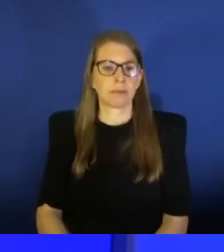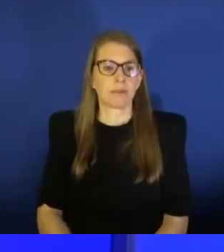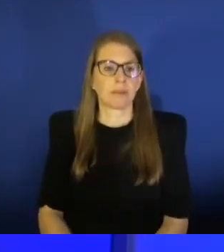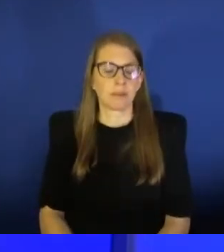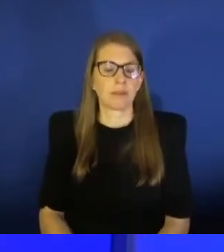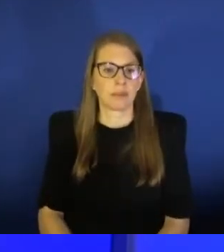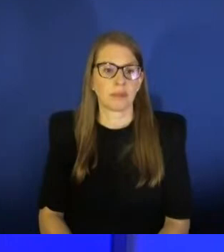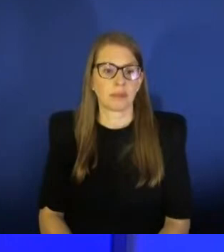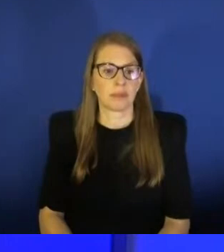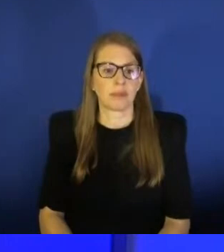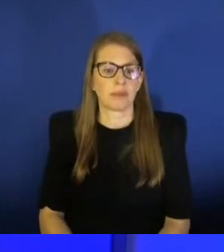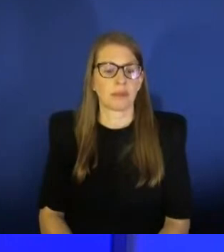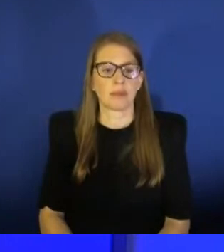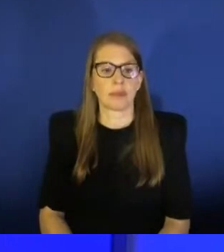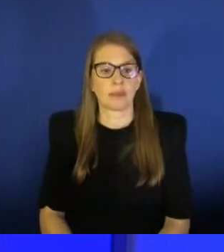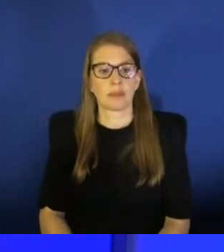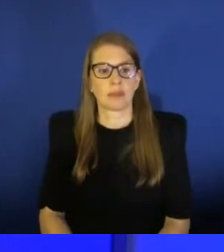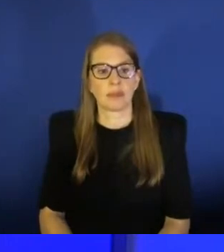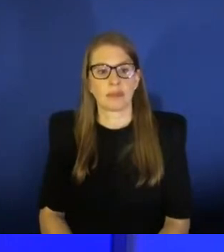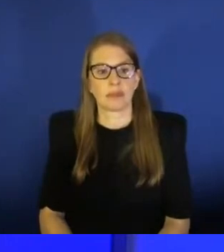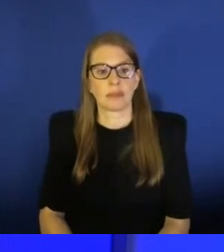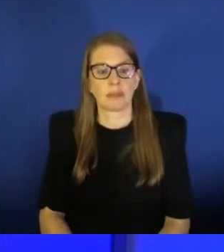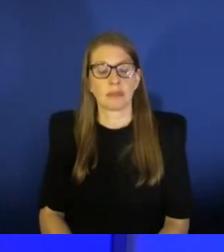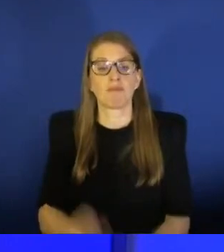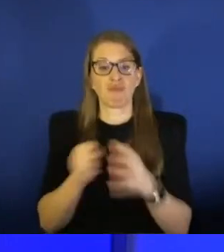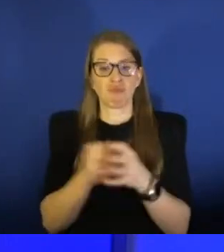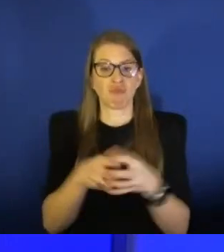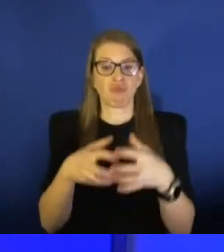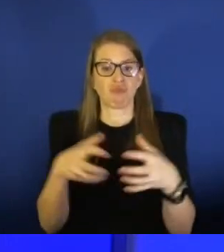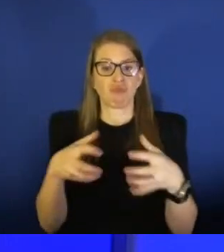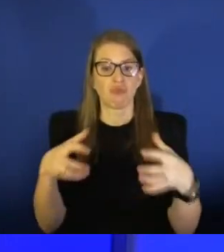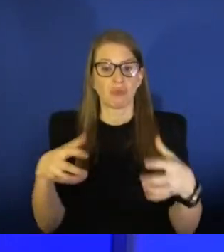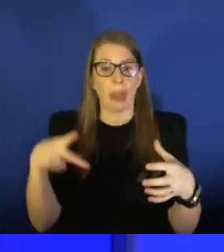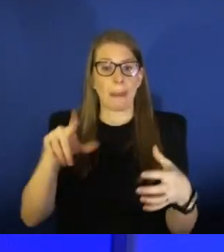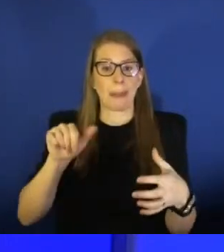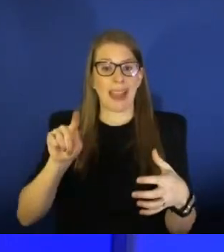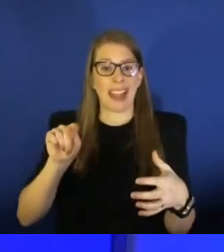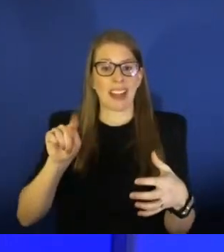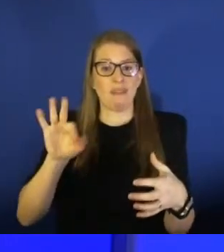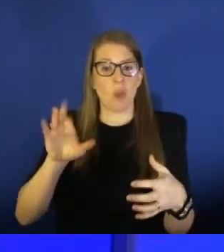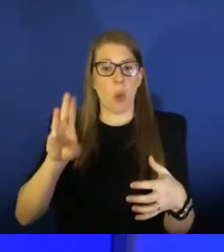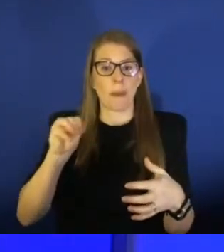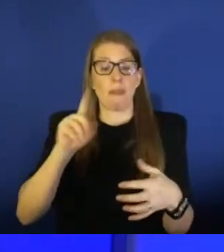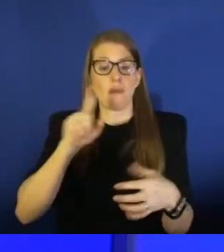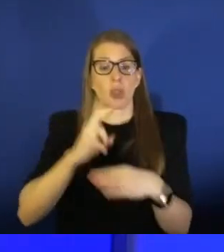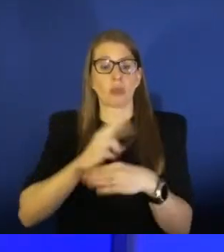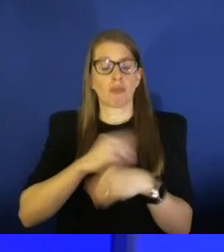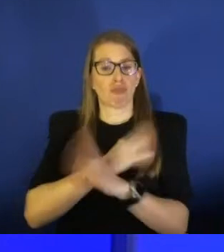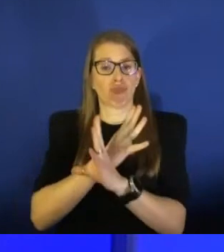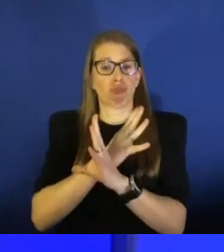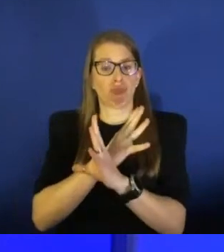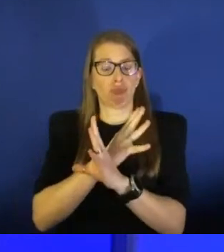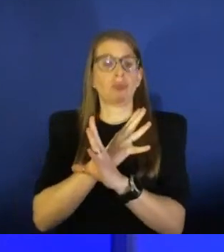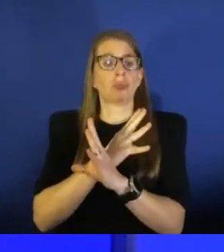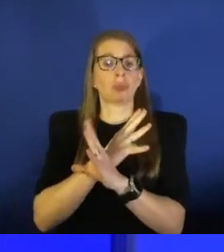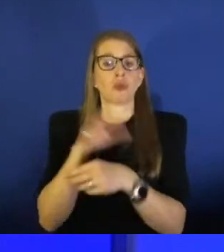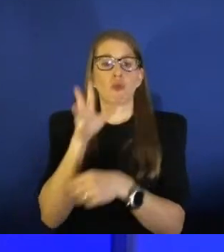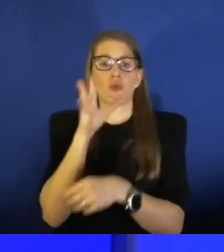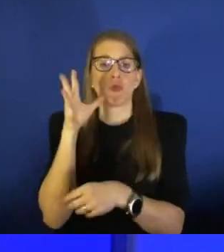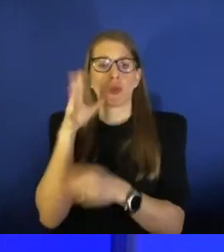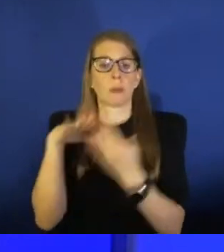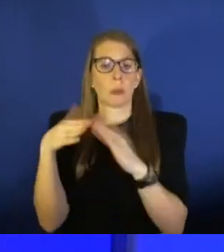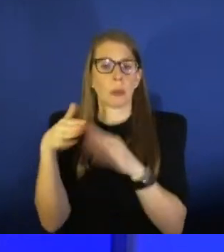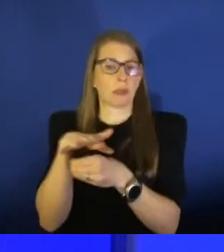were rapidly expanding some of the platforms for using telemedicine services in these rural communities that in